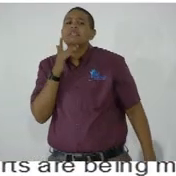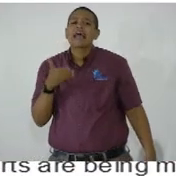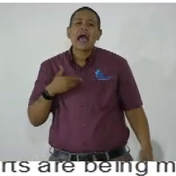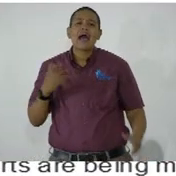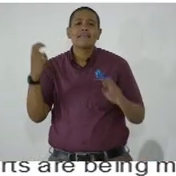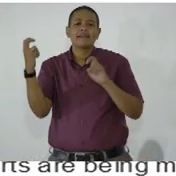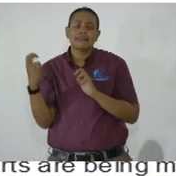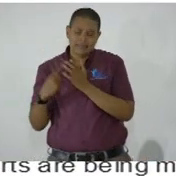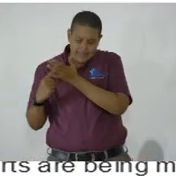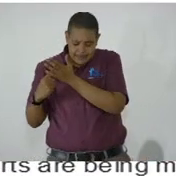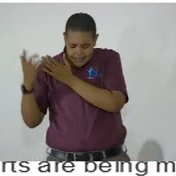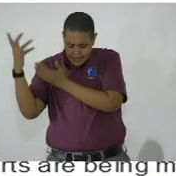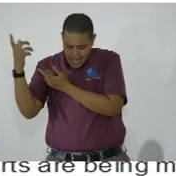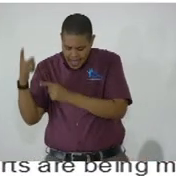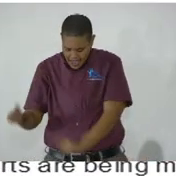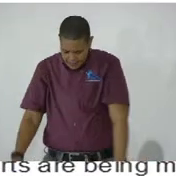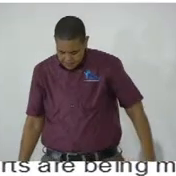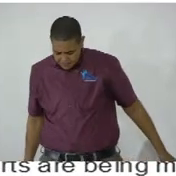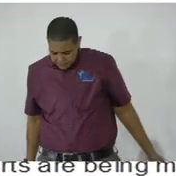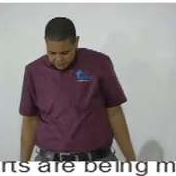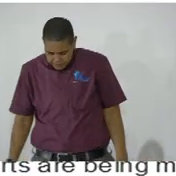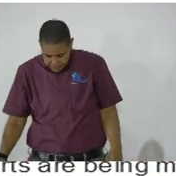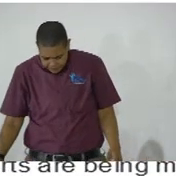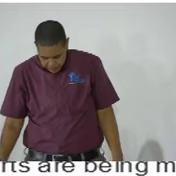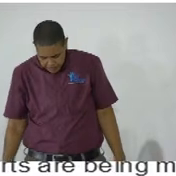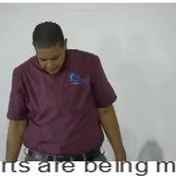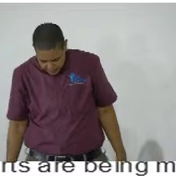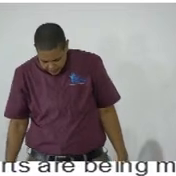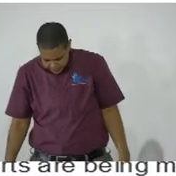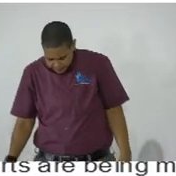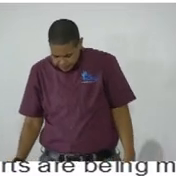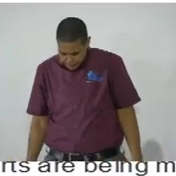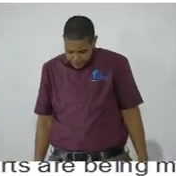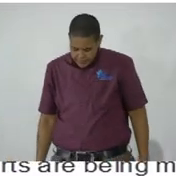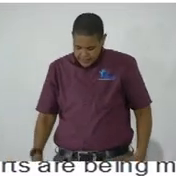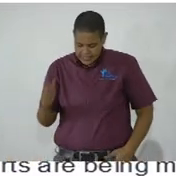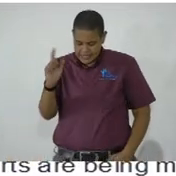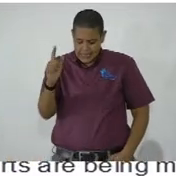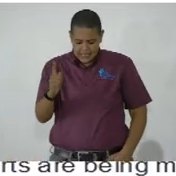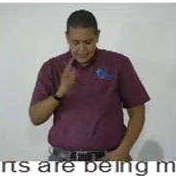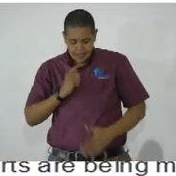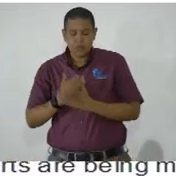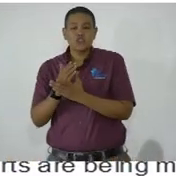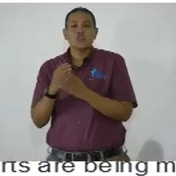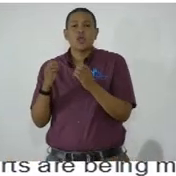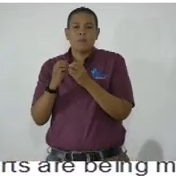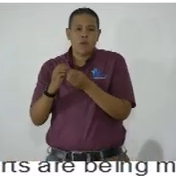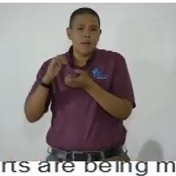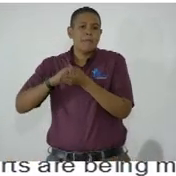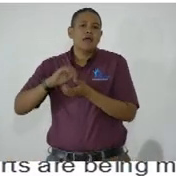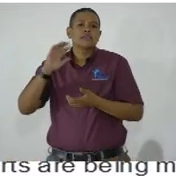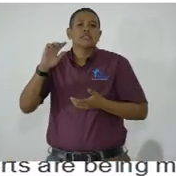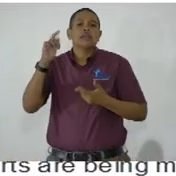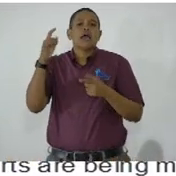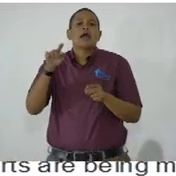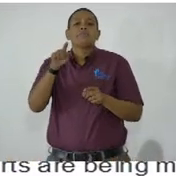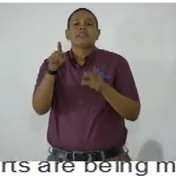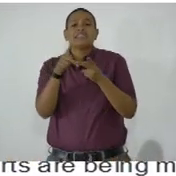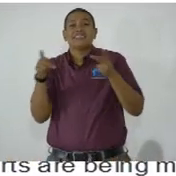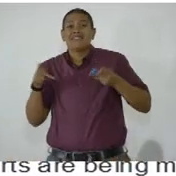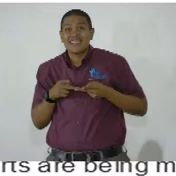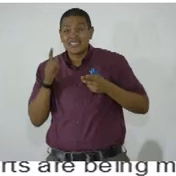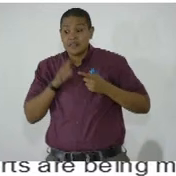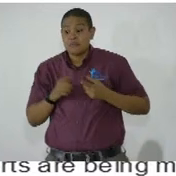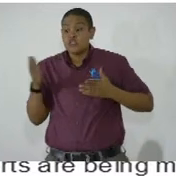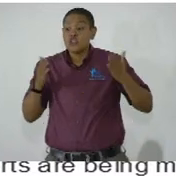mediation done. Later, Madam Speaker, I will share more about this partnership. These facilities and services